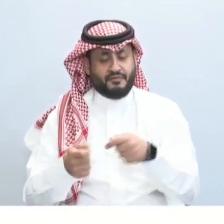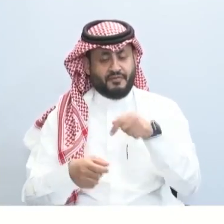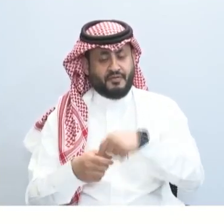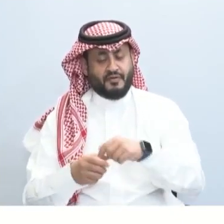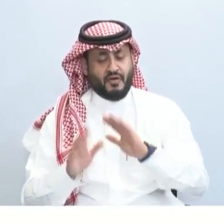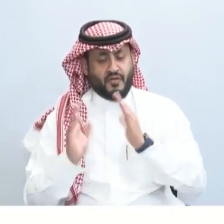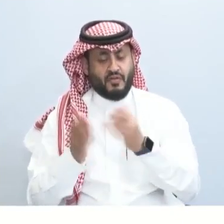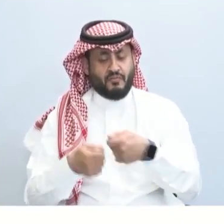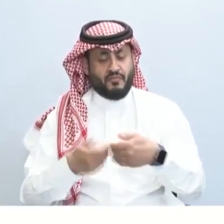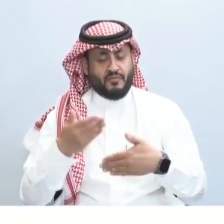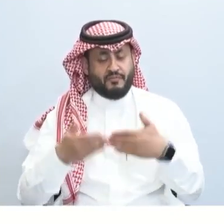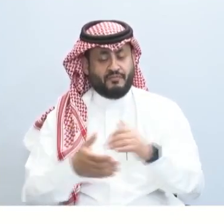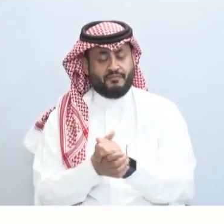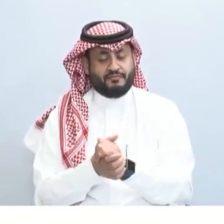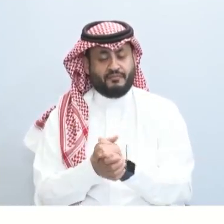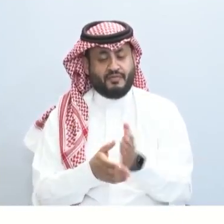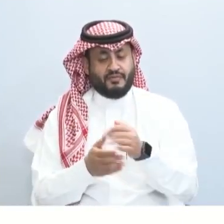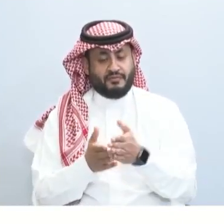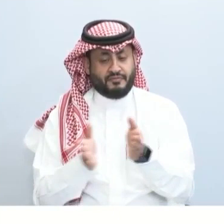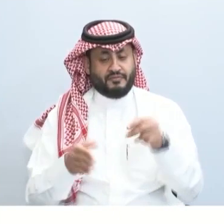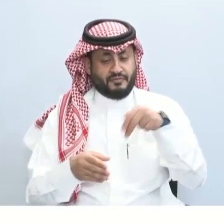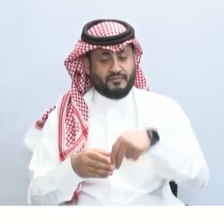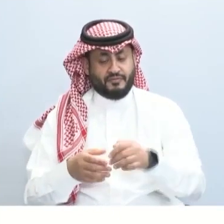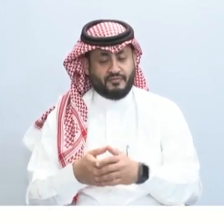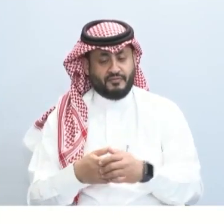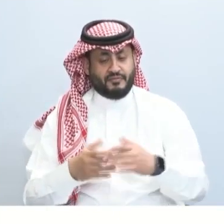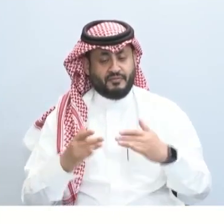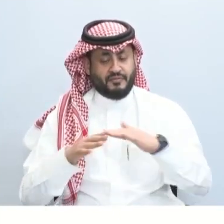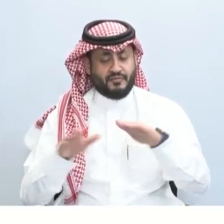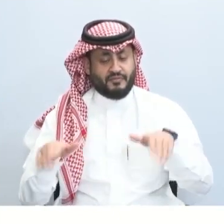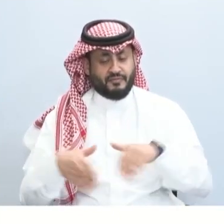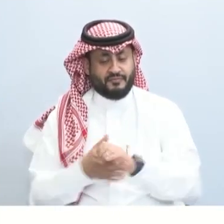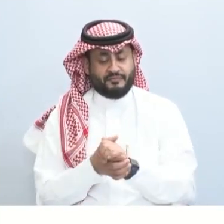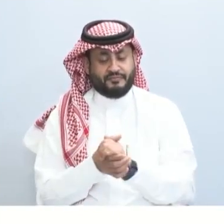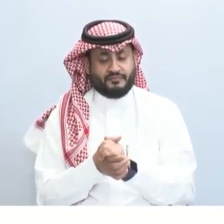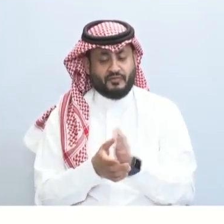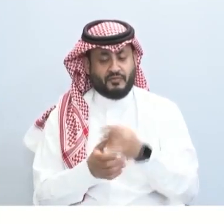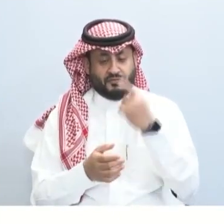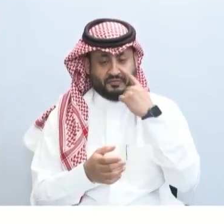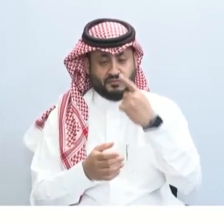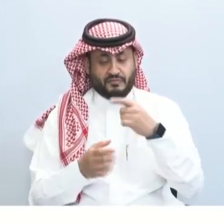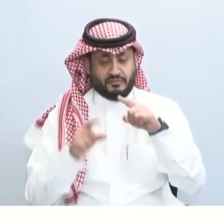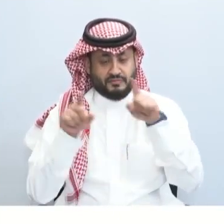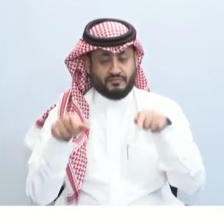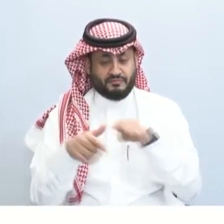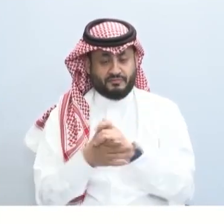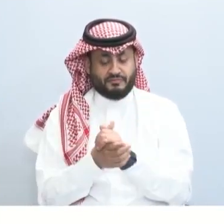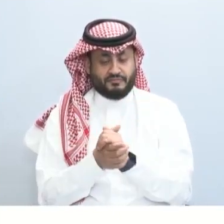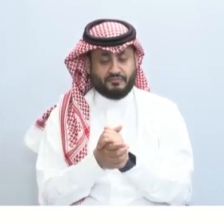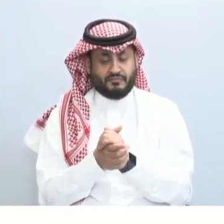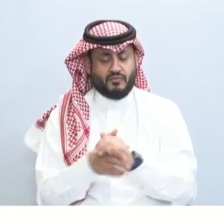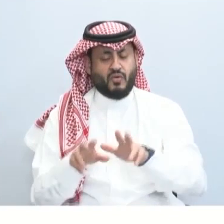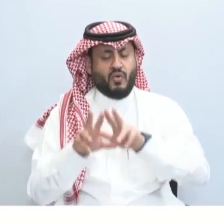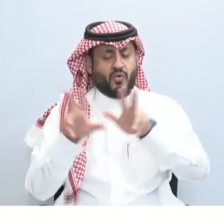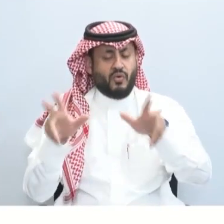mall and then swim in the swimming pool and also watch TV. So all